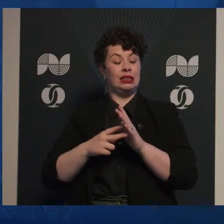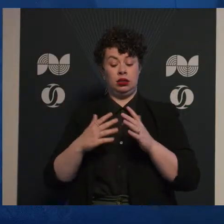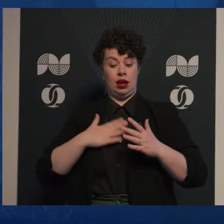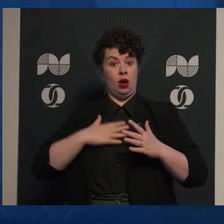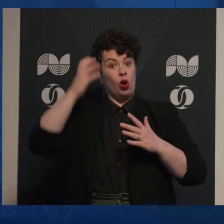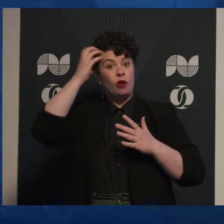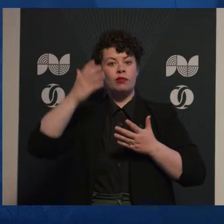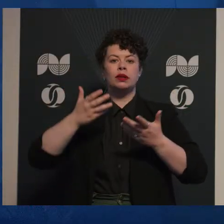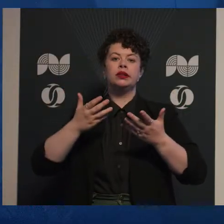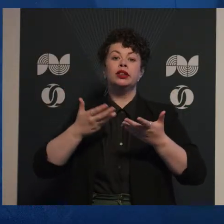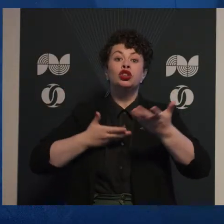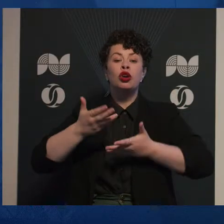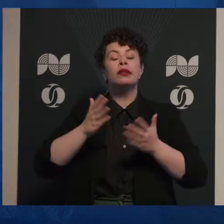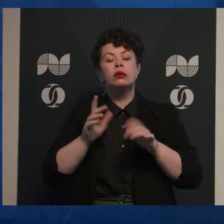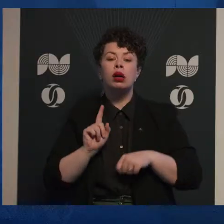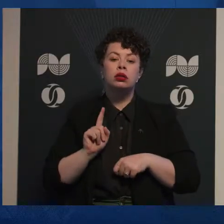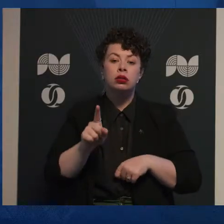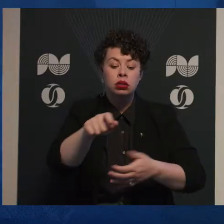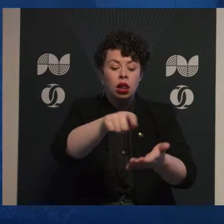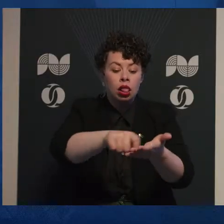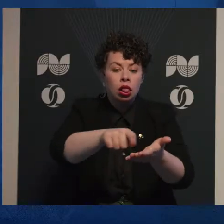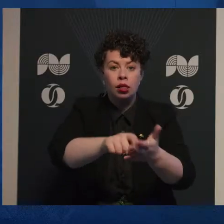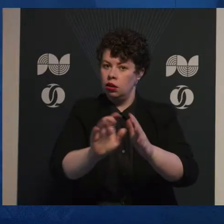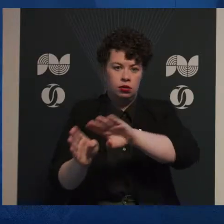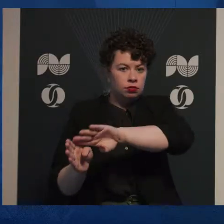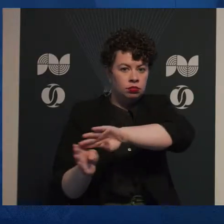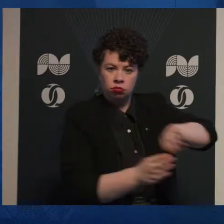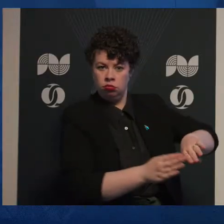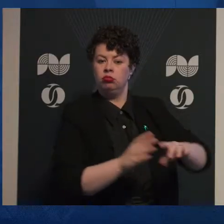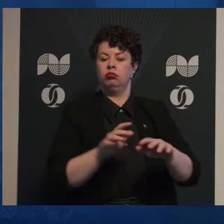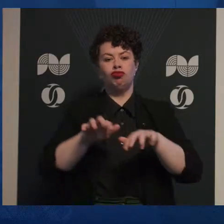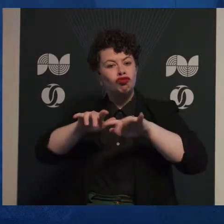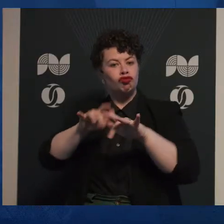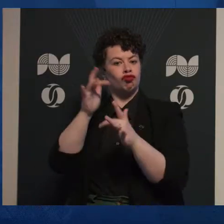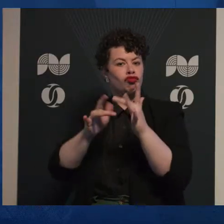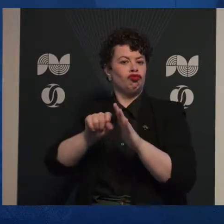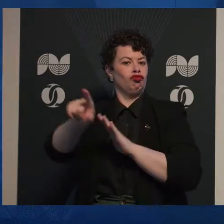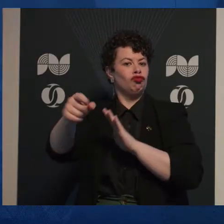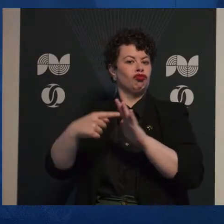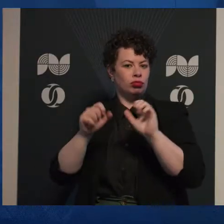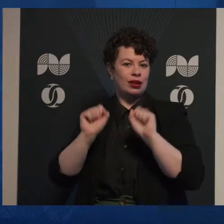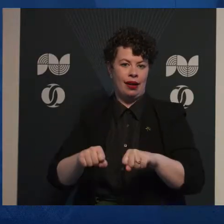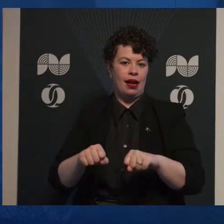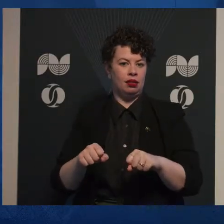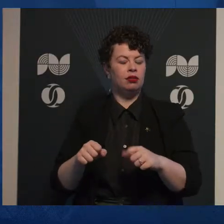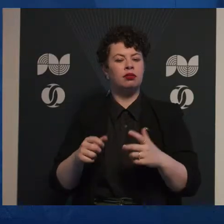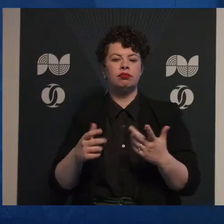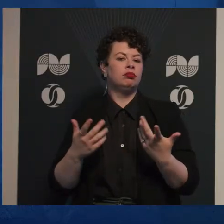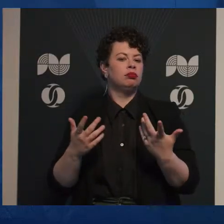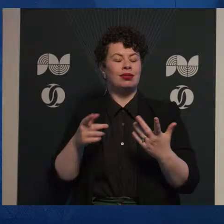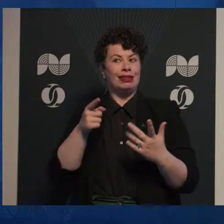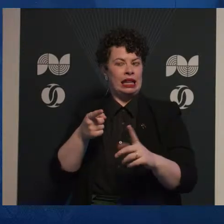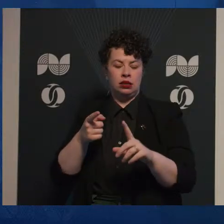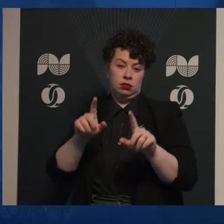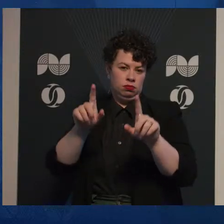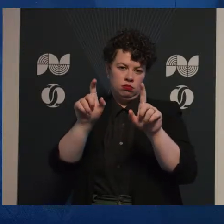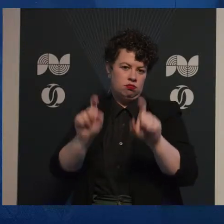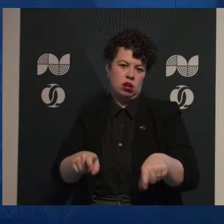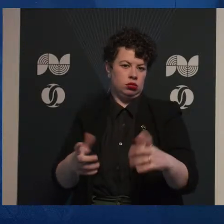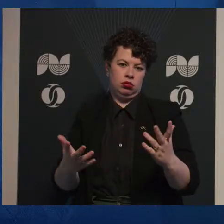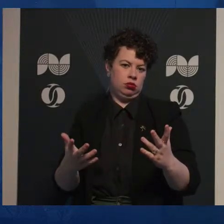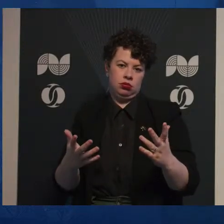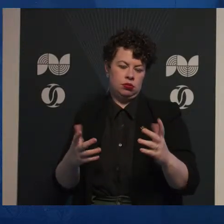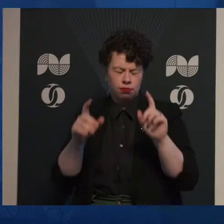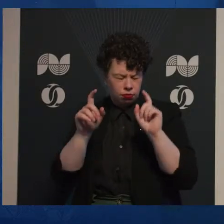government services digitized, and that's sort of a prerogative. It's a fair play. It's a must. It